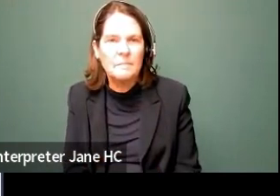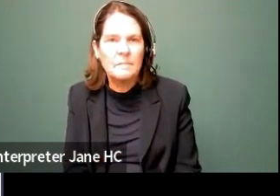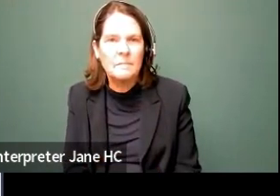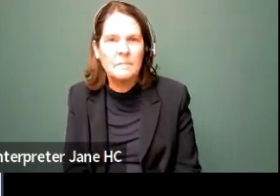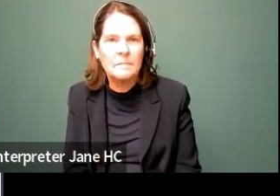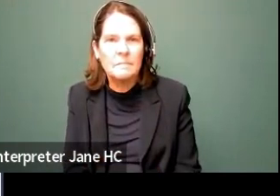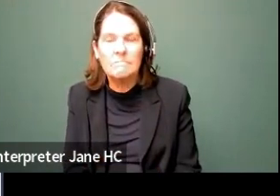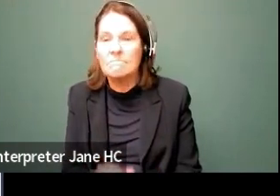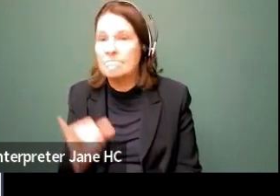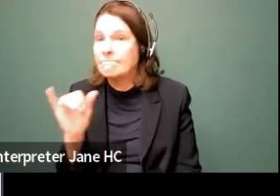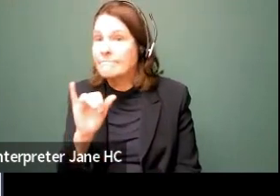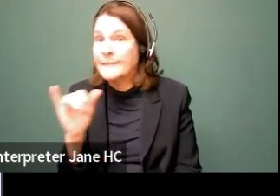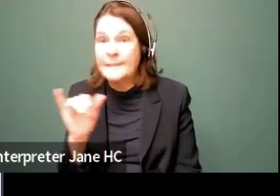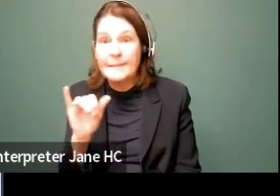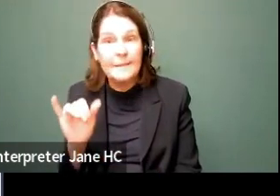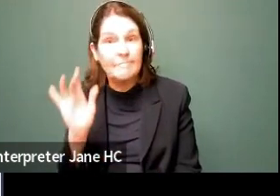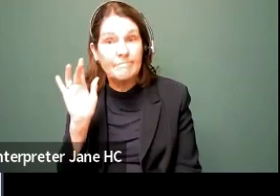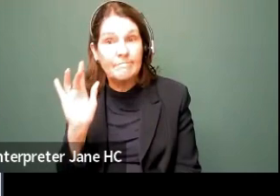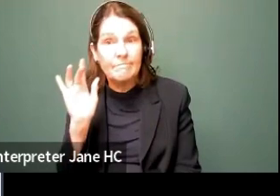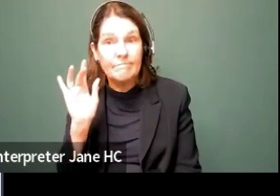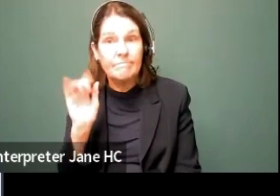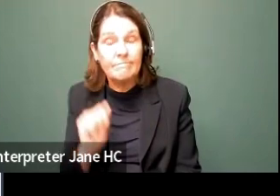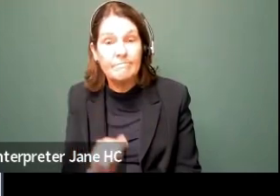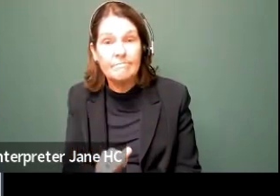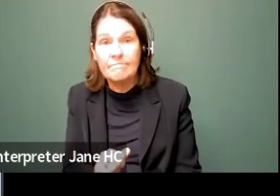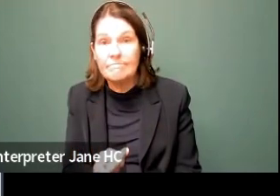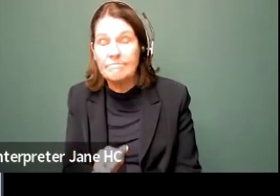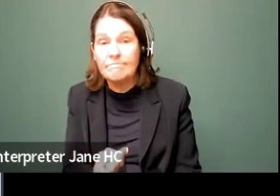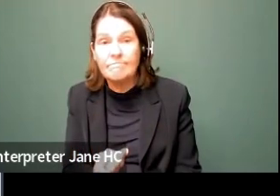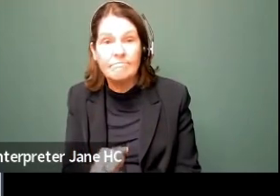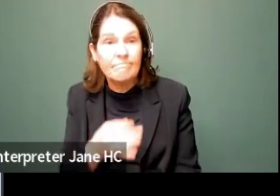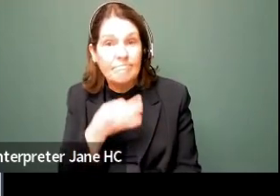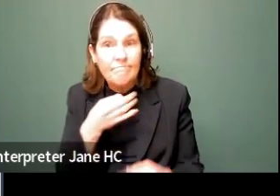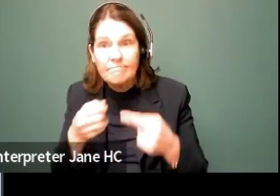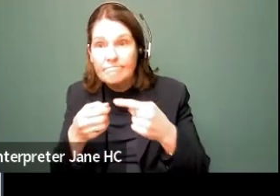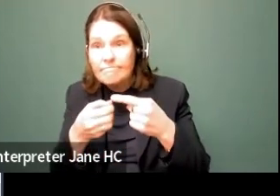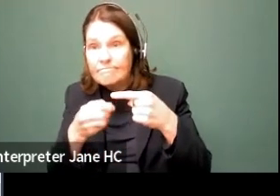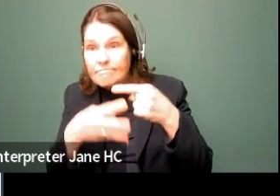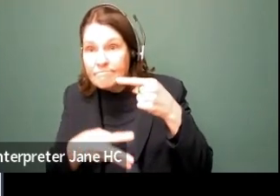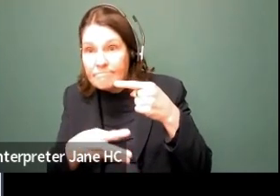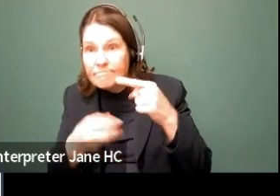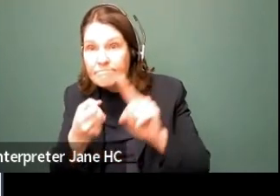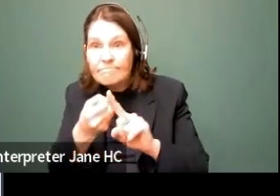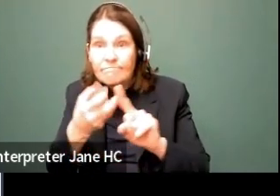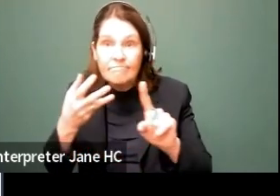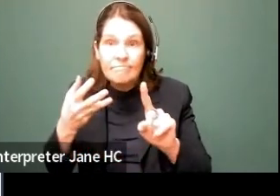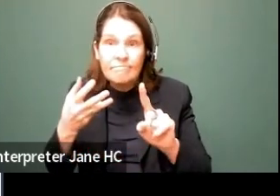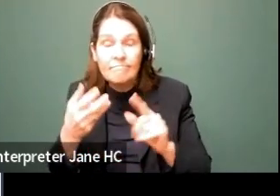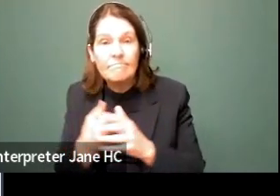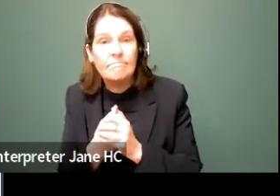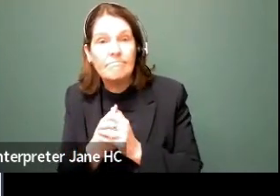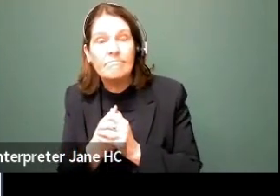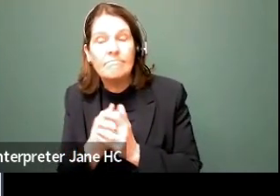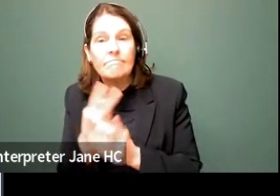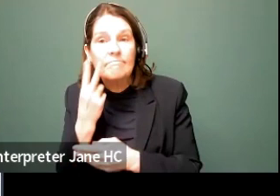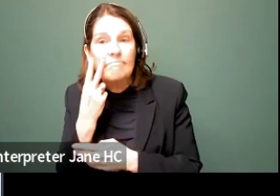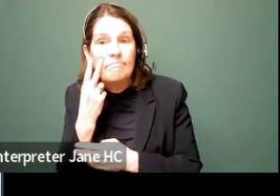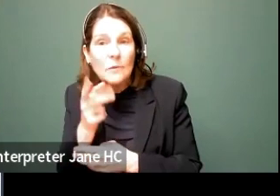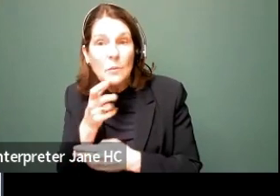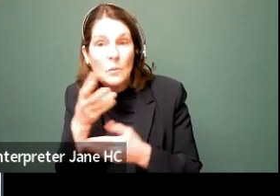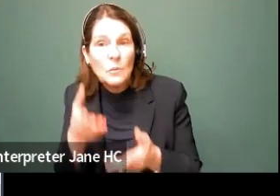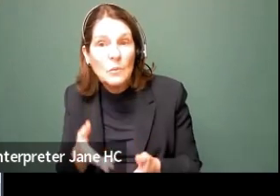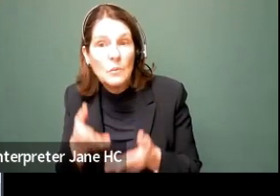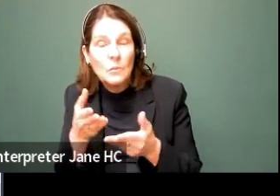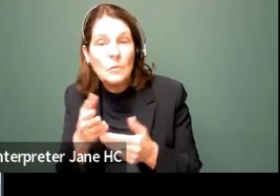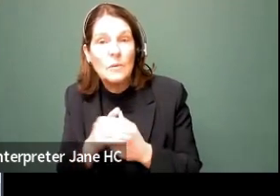And same deal. We can click on any of these individuals and get a look at their profile.